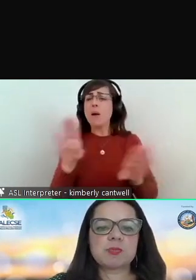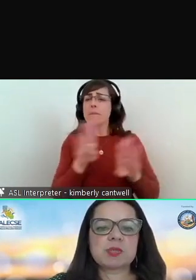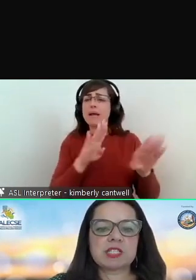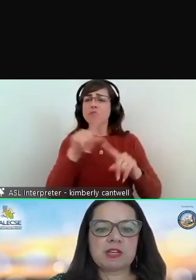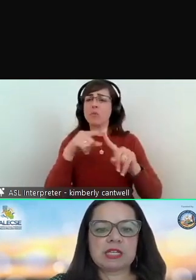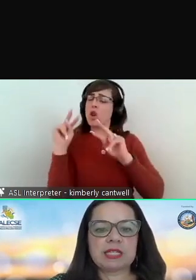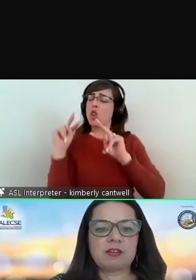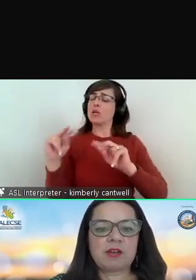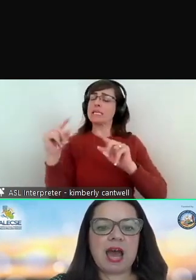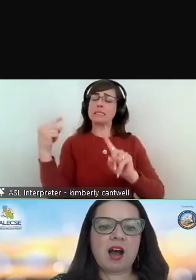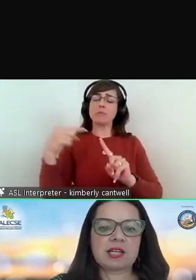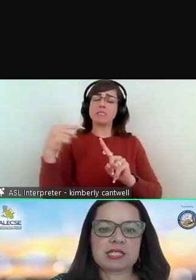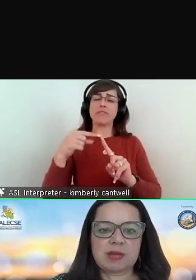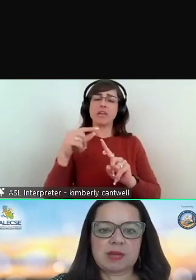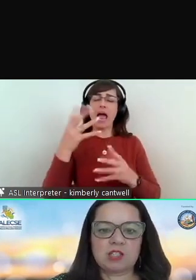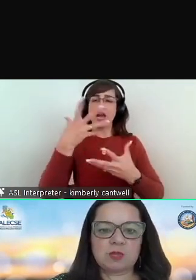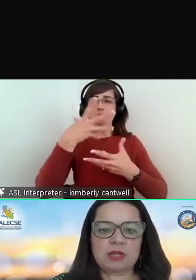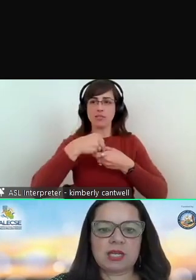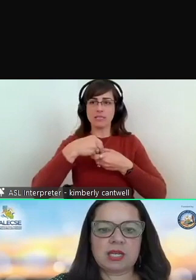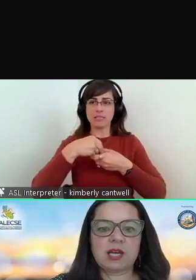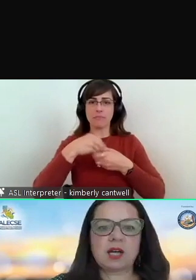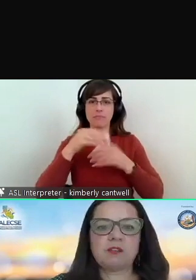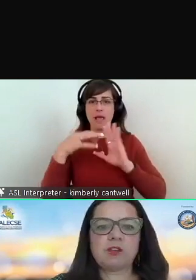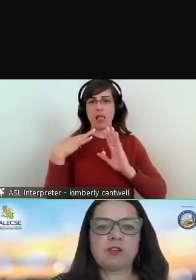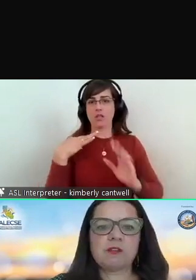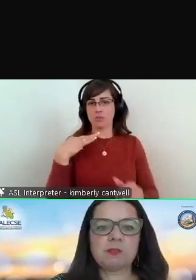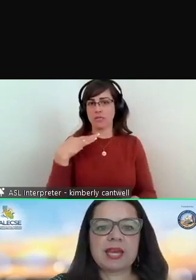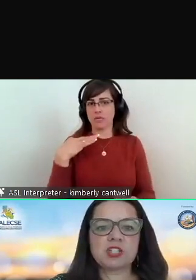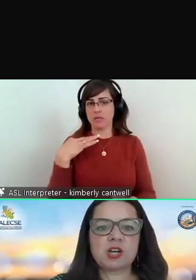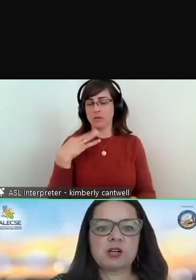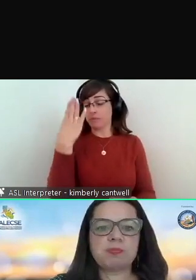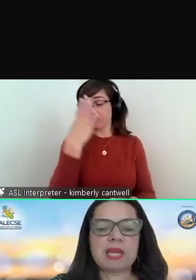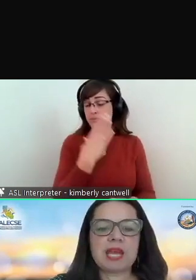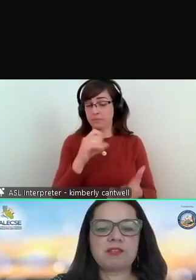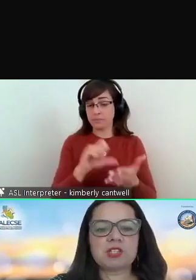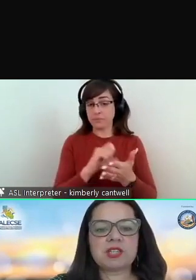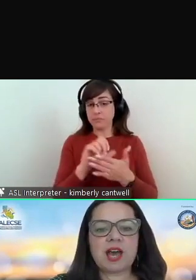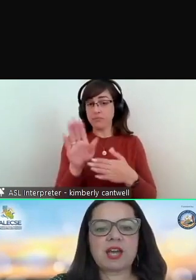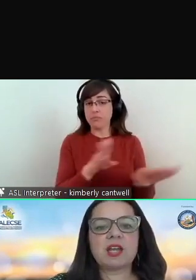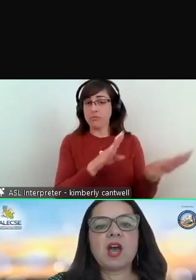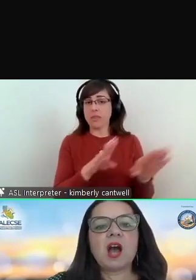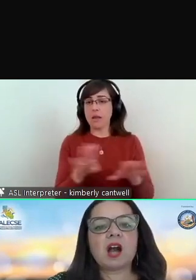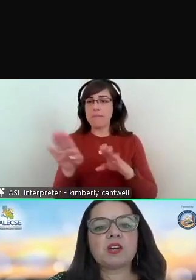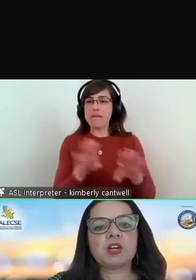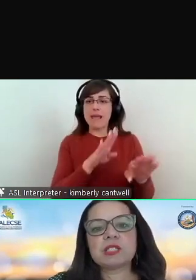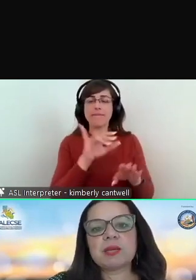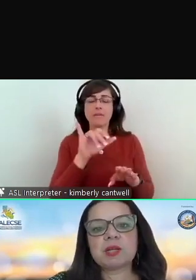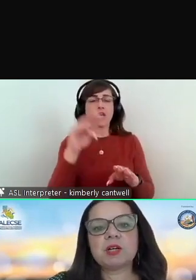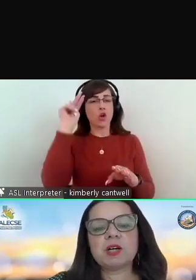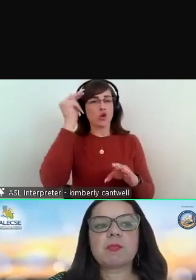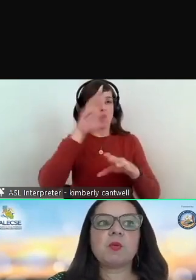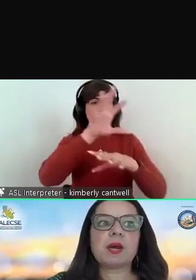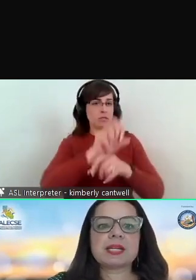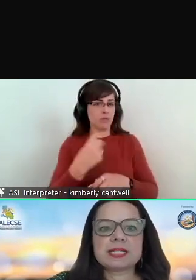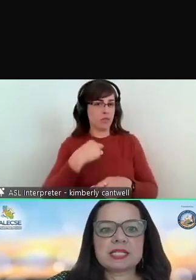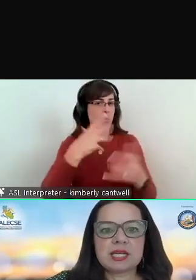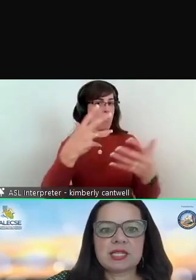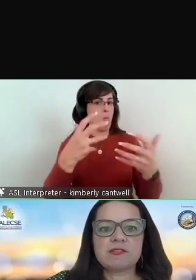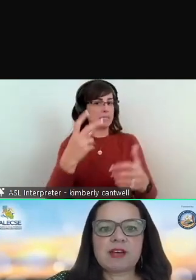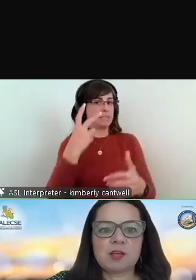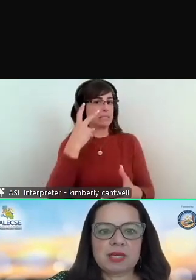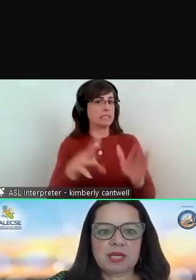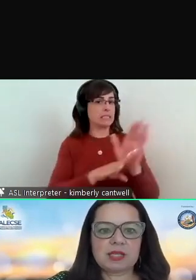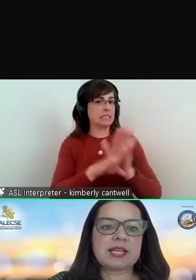looking specifically at autism eligibility. On the front page are behaviors that are neurotypical that we want to